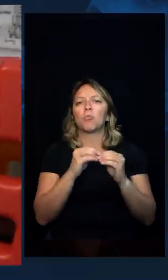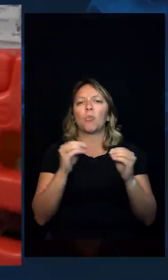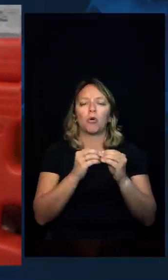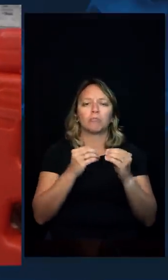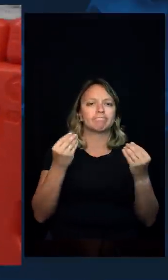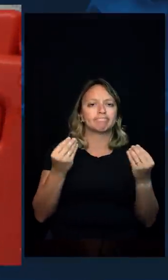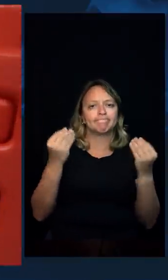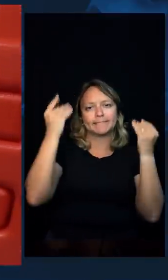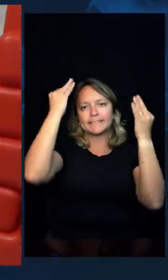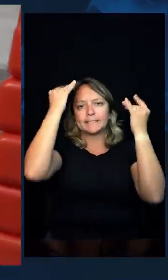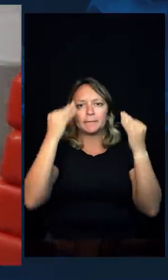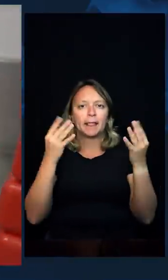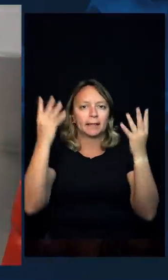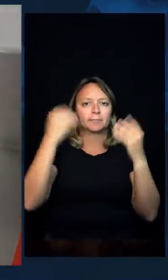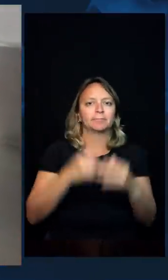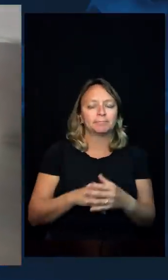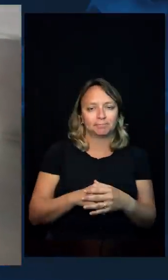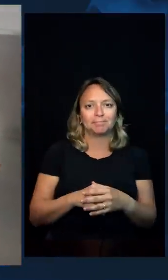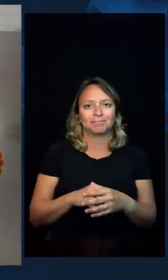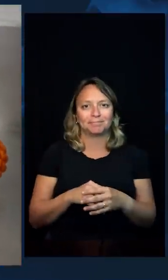enrichment.